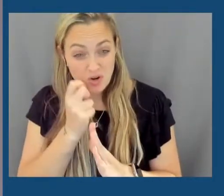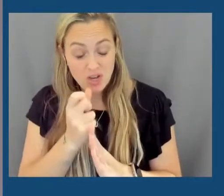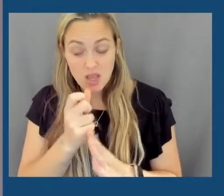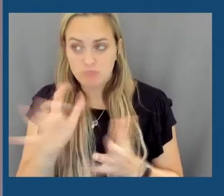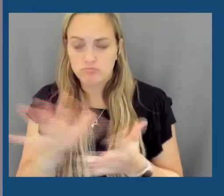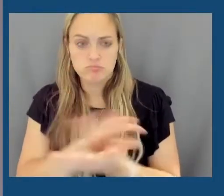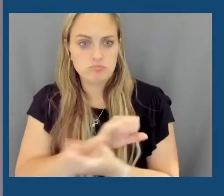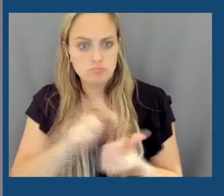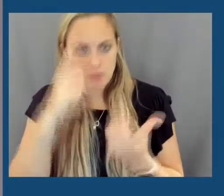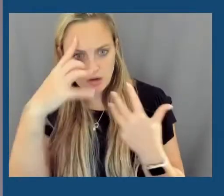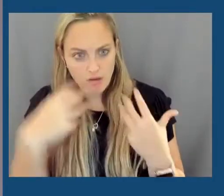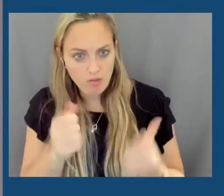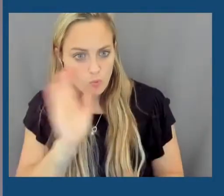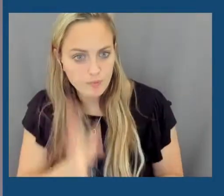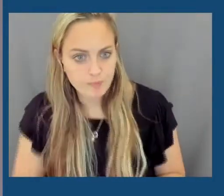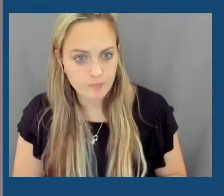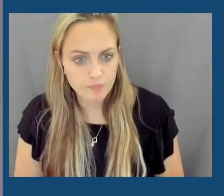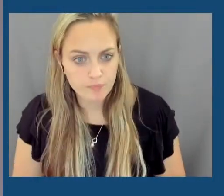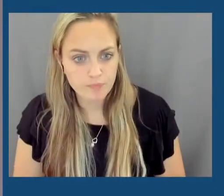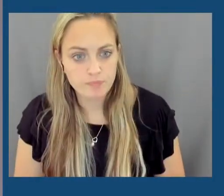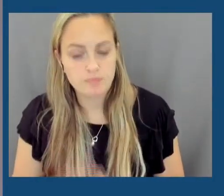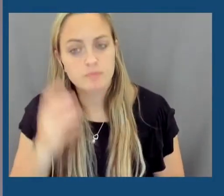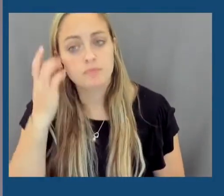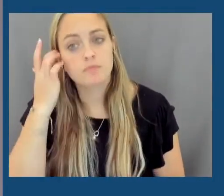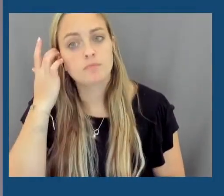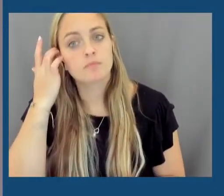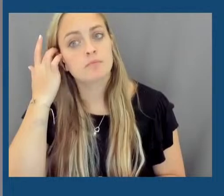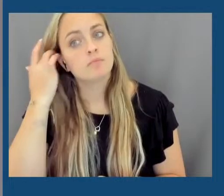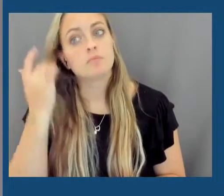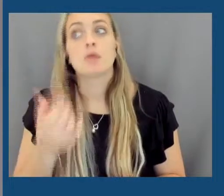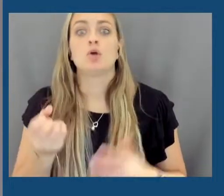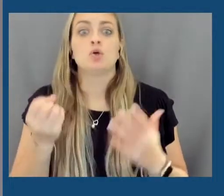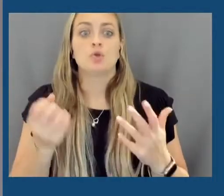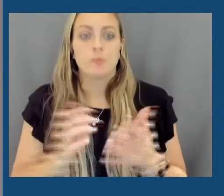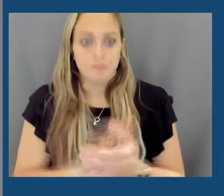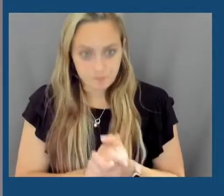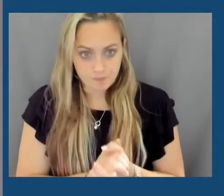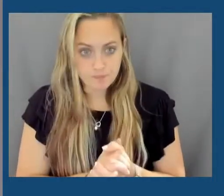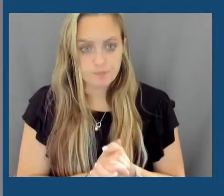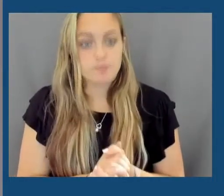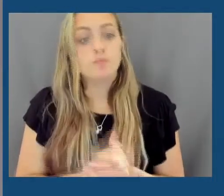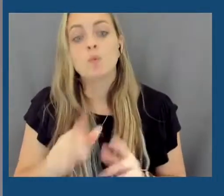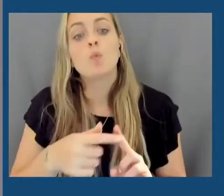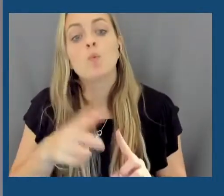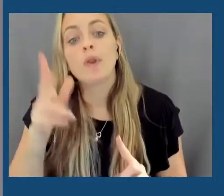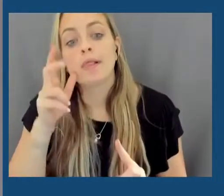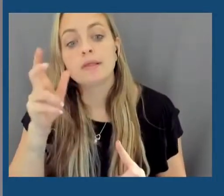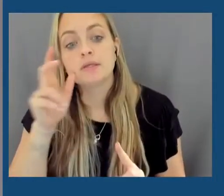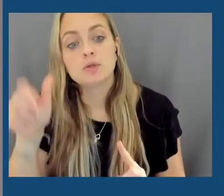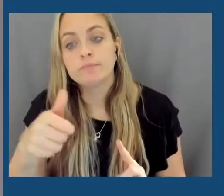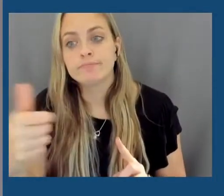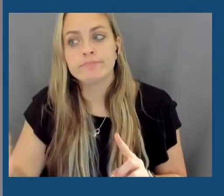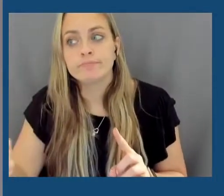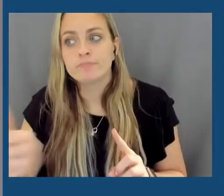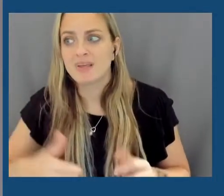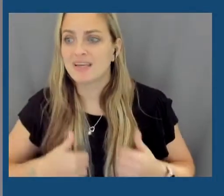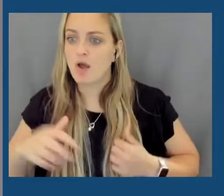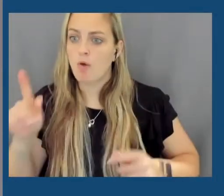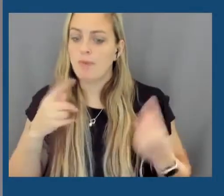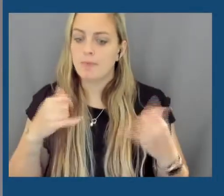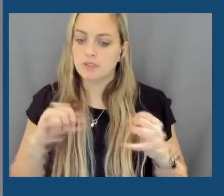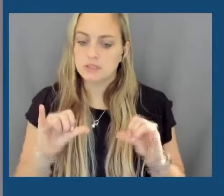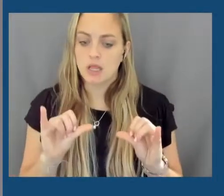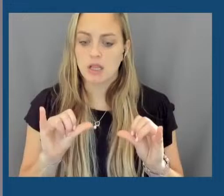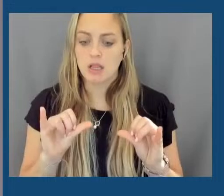mental health. So what I also listened to was, these are young people still coming out of